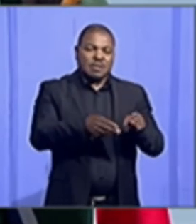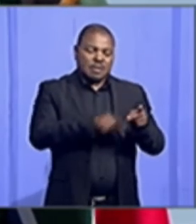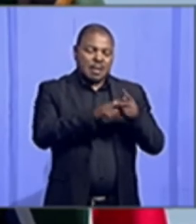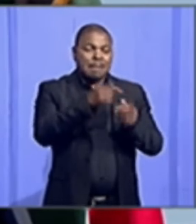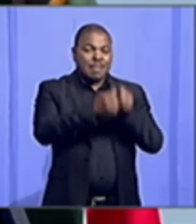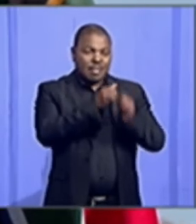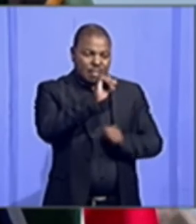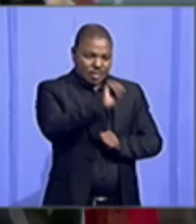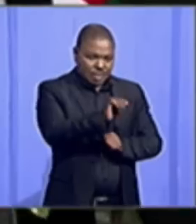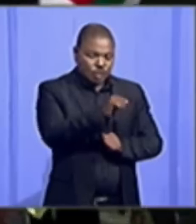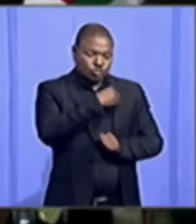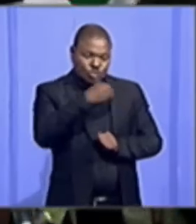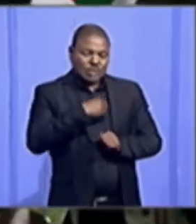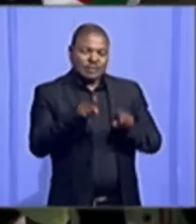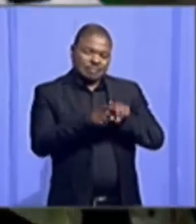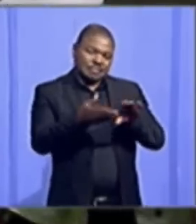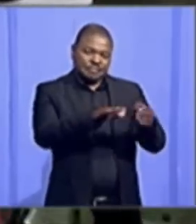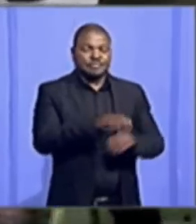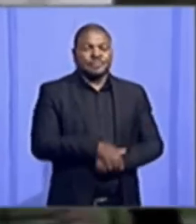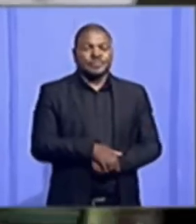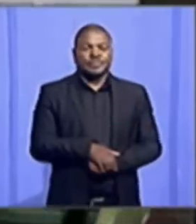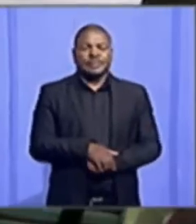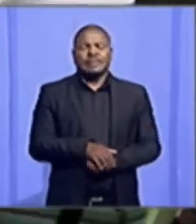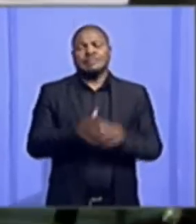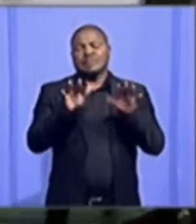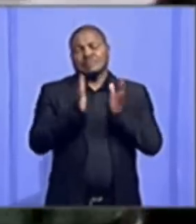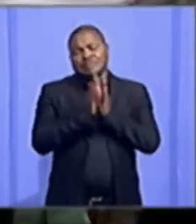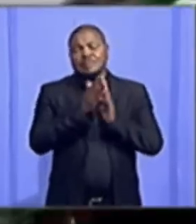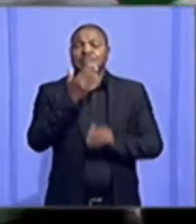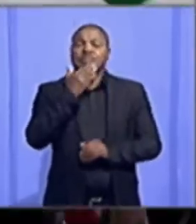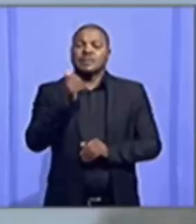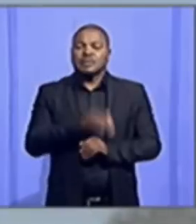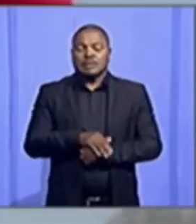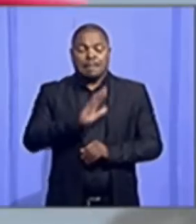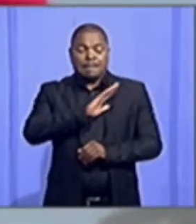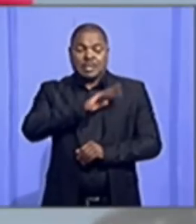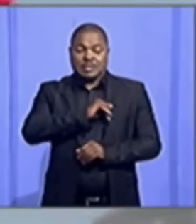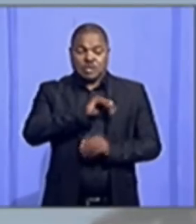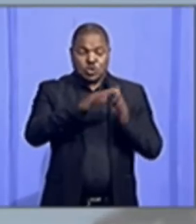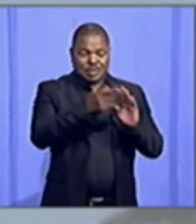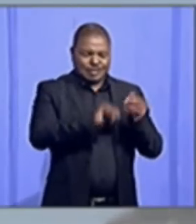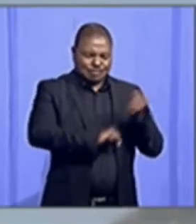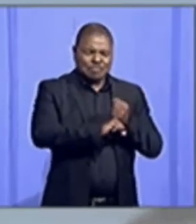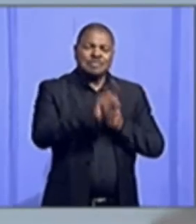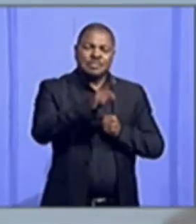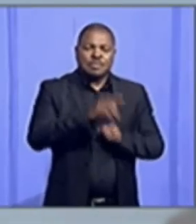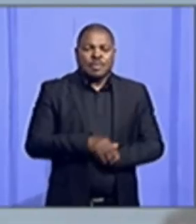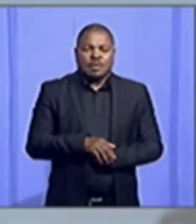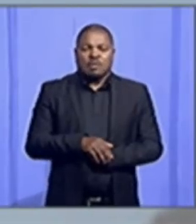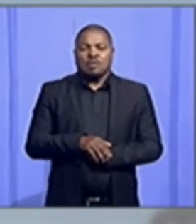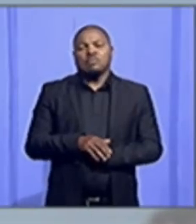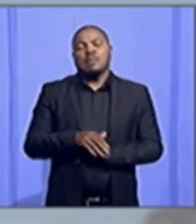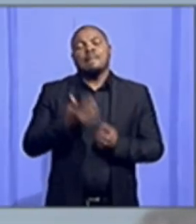brother, a doctor. Ho bile le boipiletso bo matla ba ho tshehetsa baahi ba Palestina. Motsamaisi wa